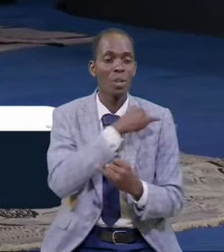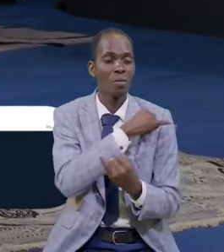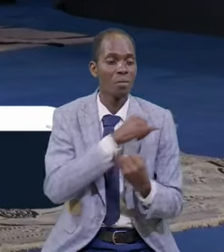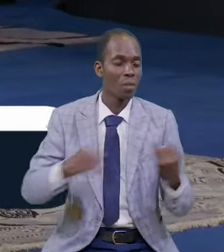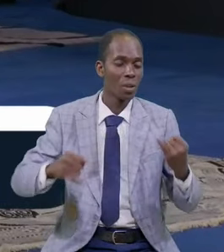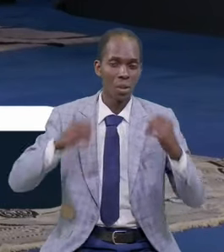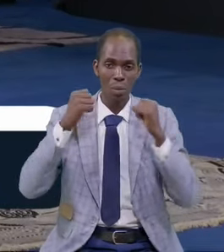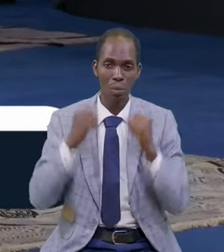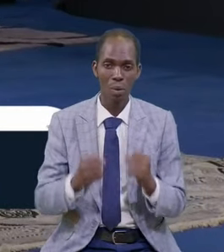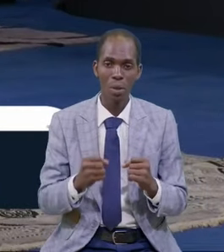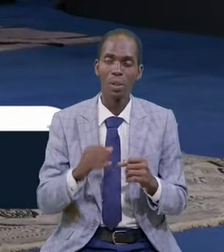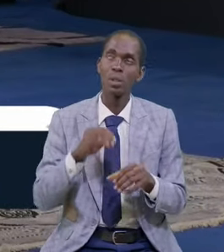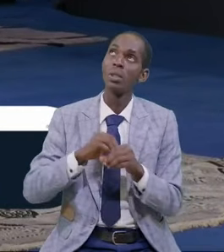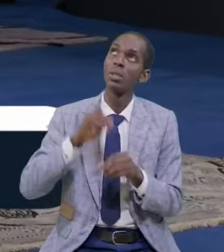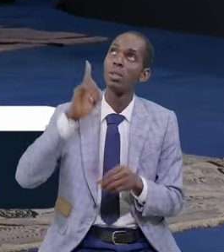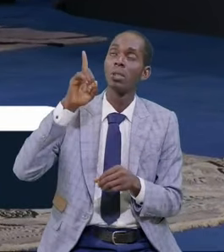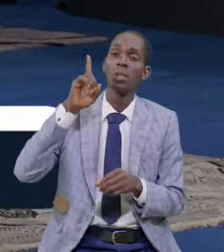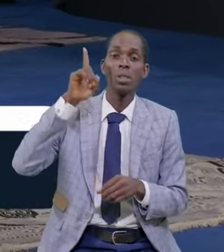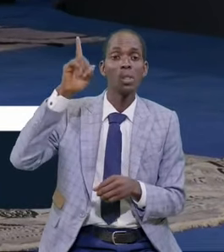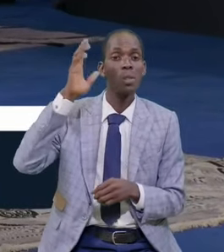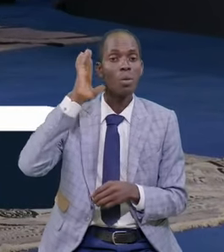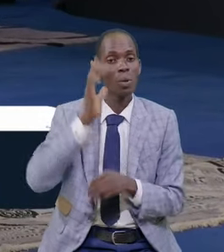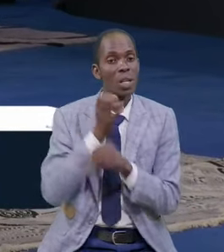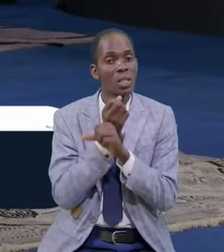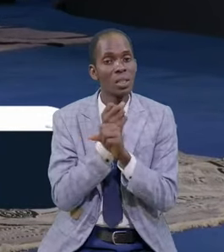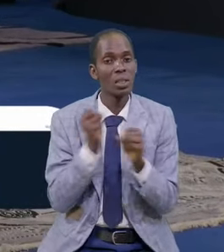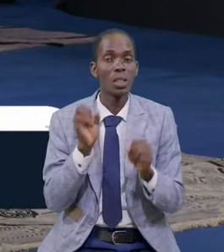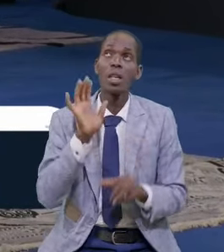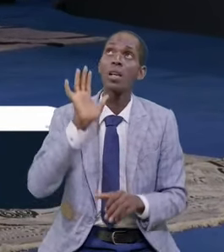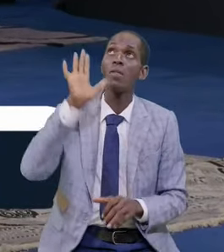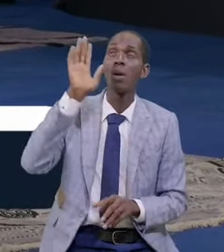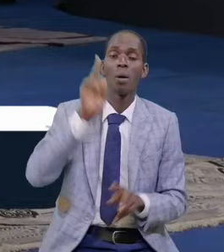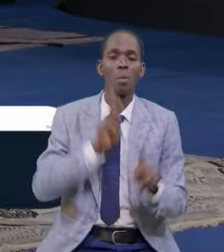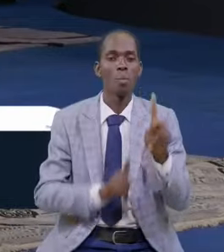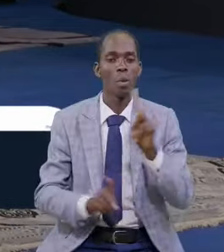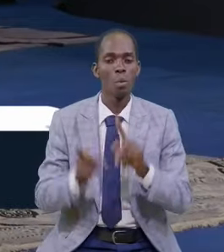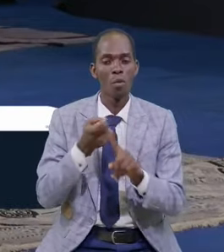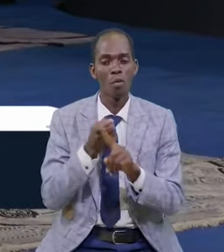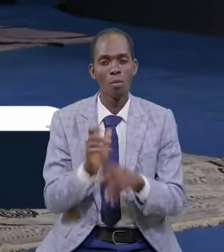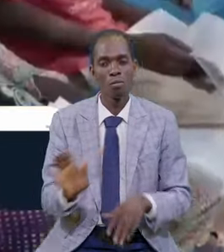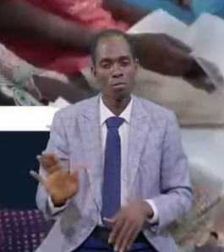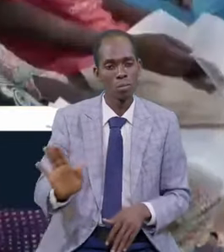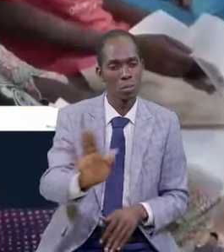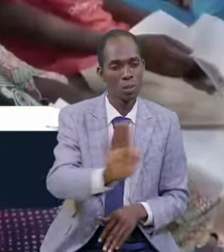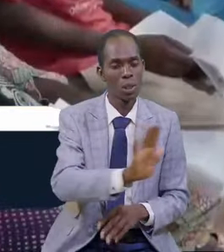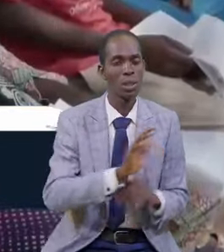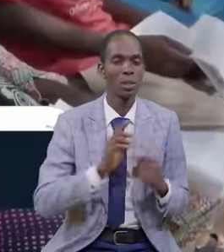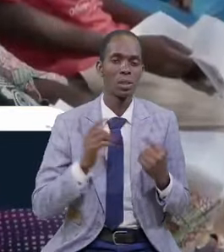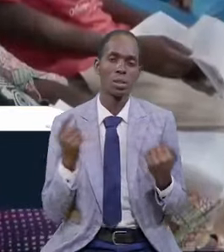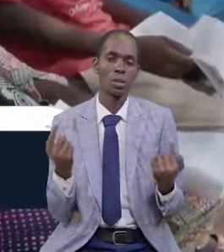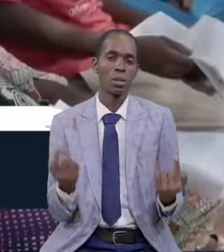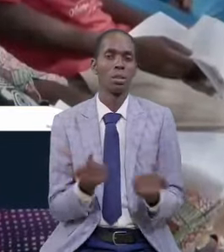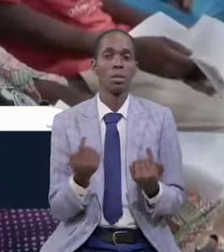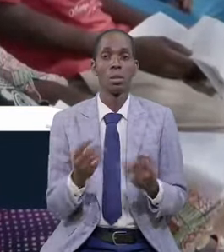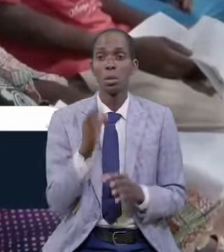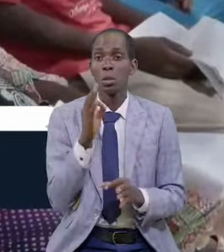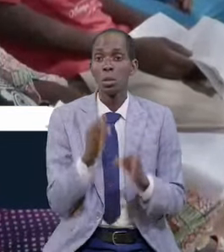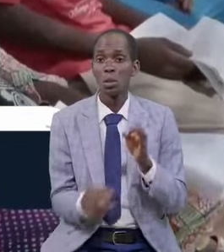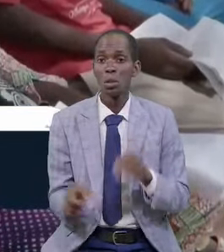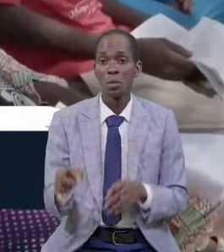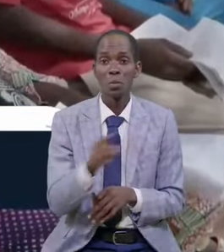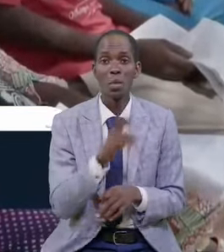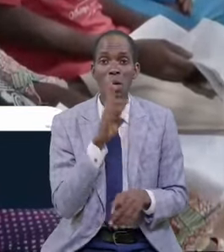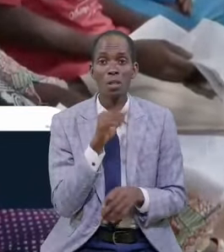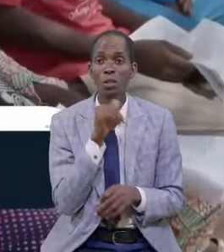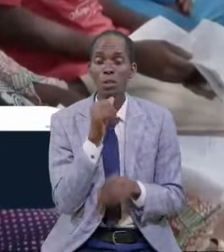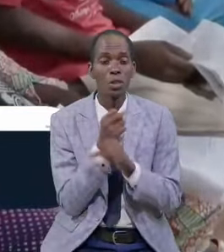save his people from their sins if you're not saved from sin